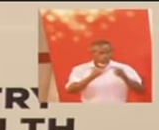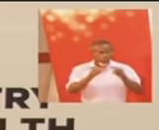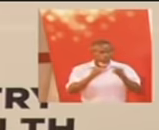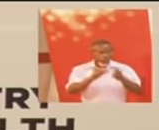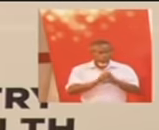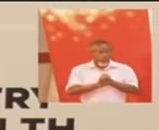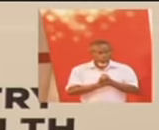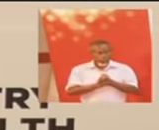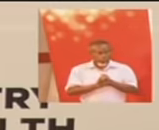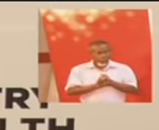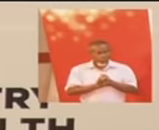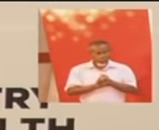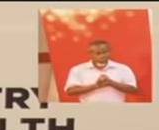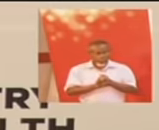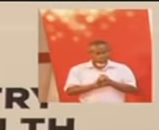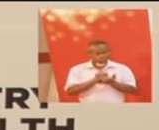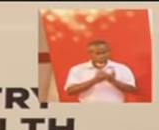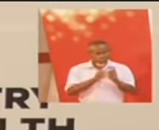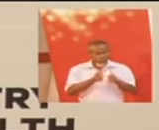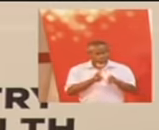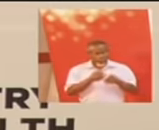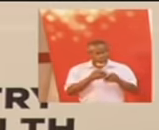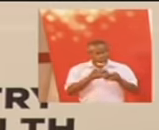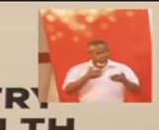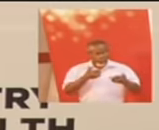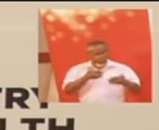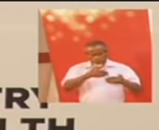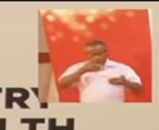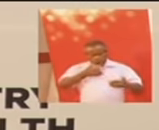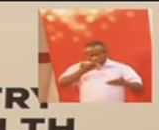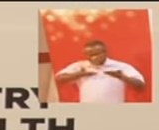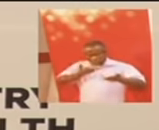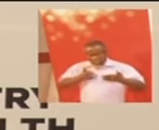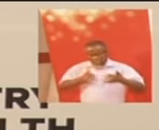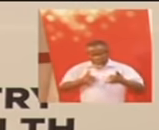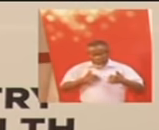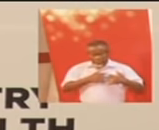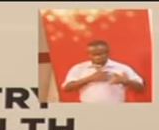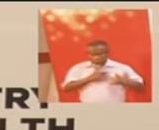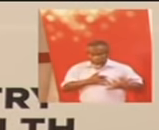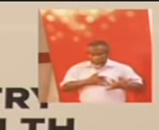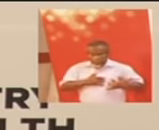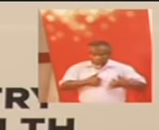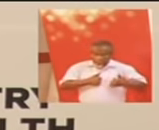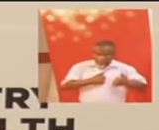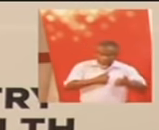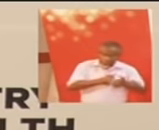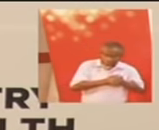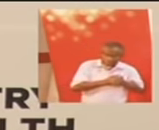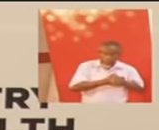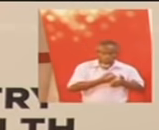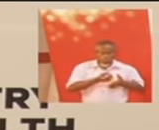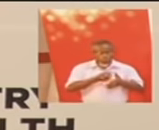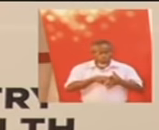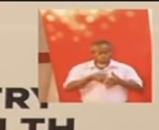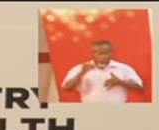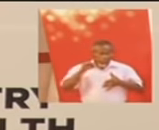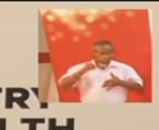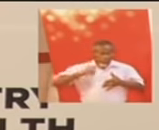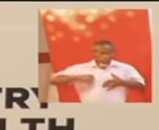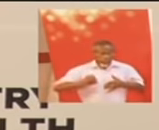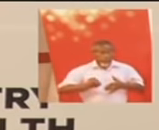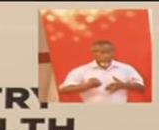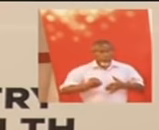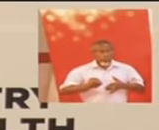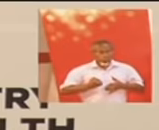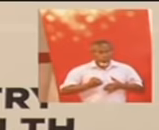you would have had a heart attack or a stroke. Of course, the rehabilitation pathways will be along the lines of those particular illnesses as well. So again,